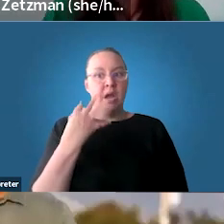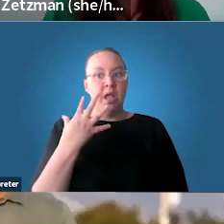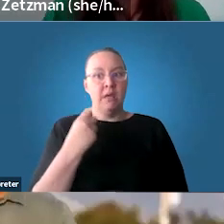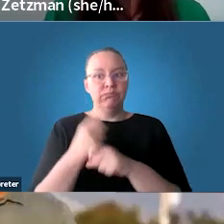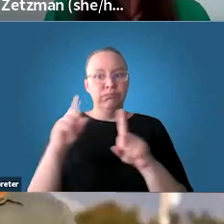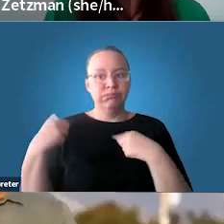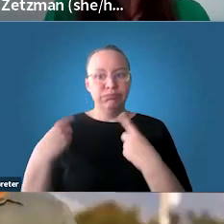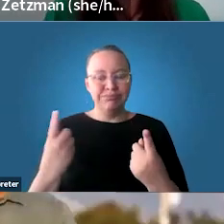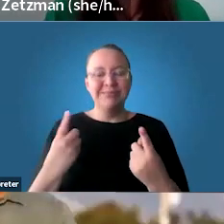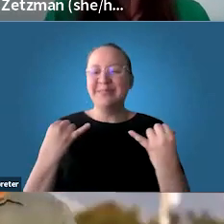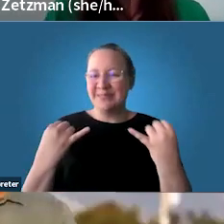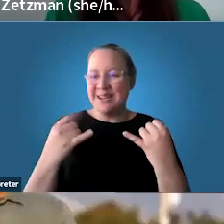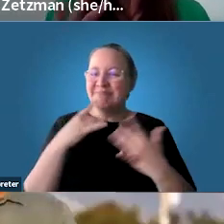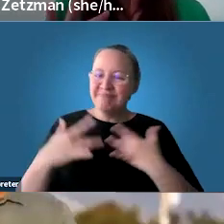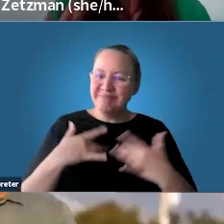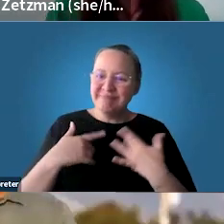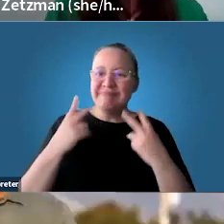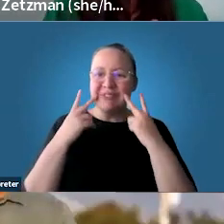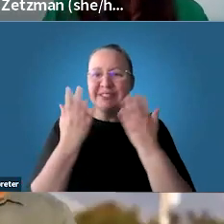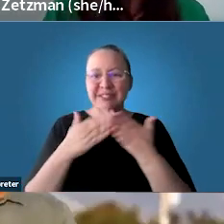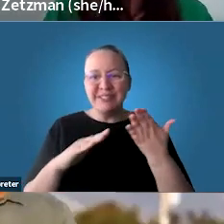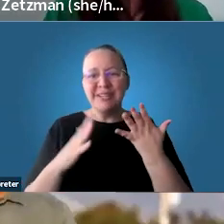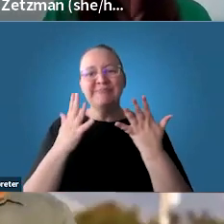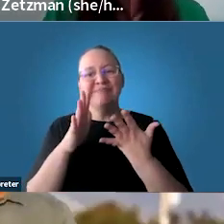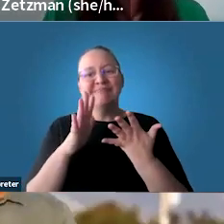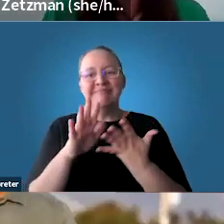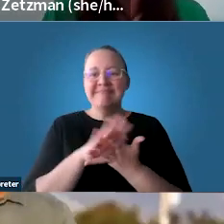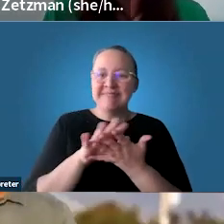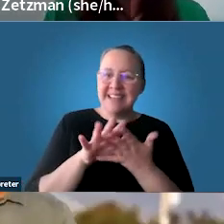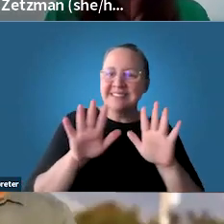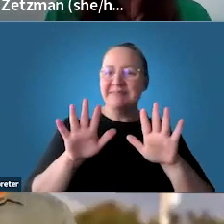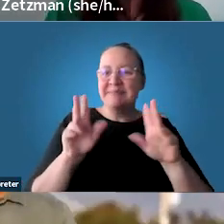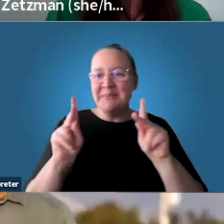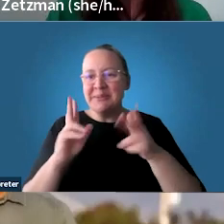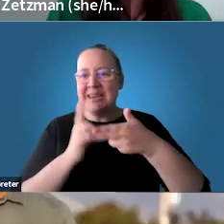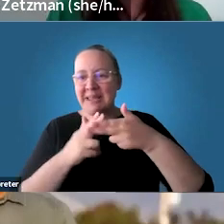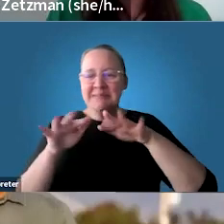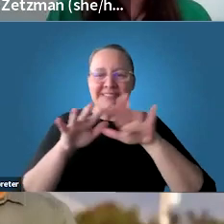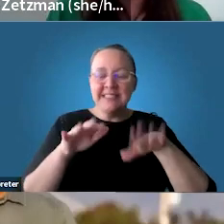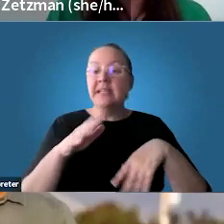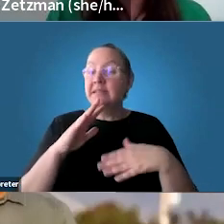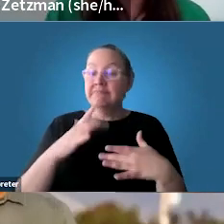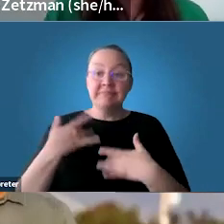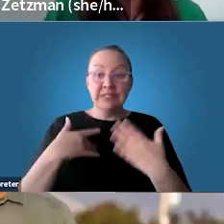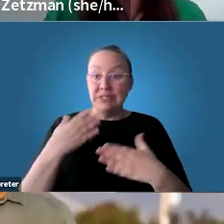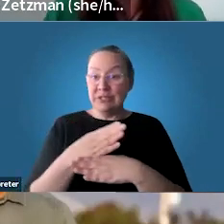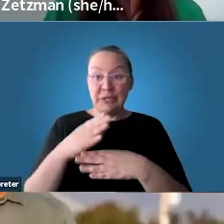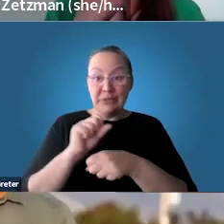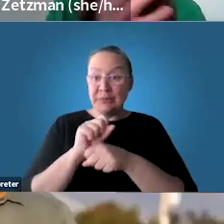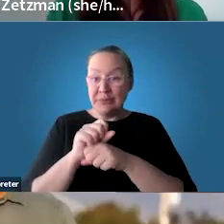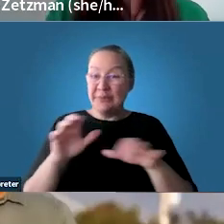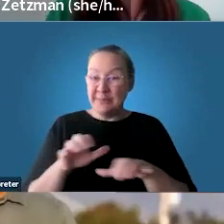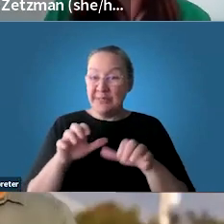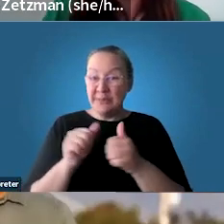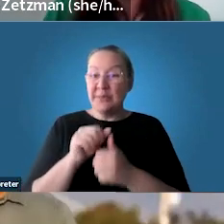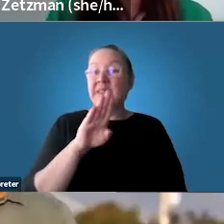now. And so really excited to see some familiar names and folks on here and excited to share some of the work that we've been doing